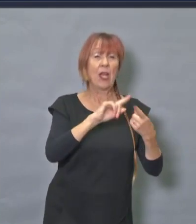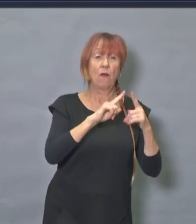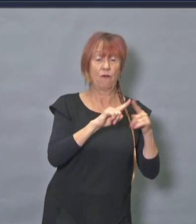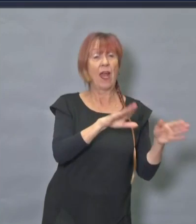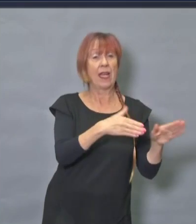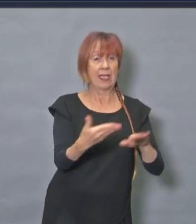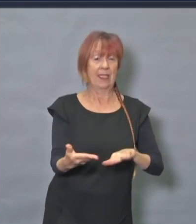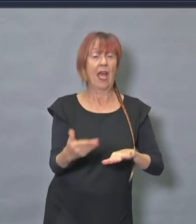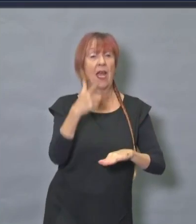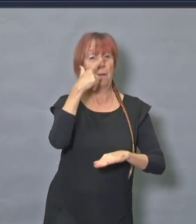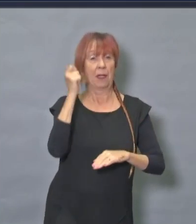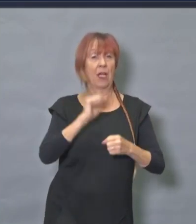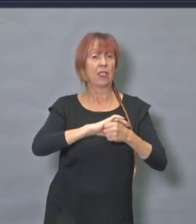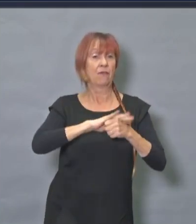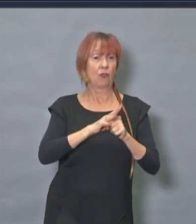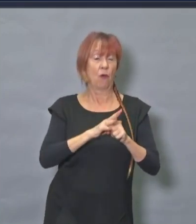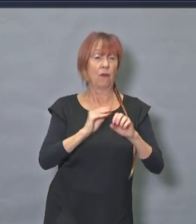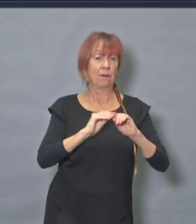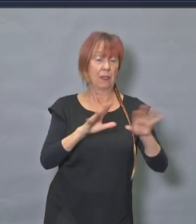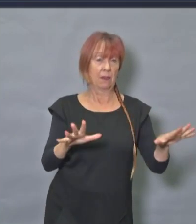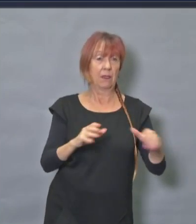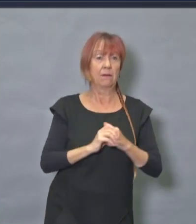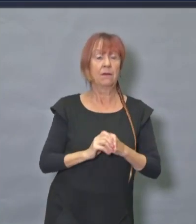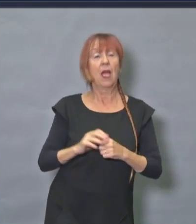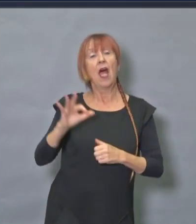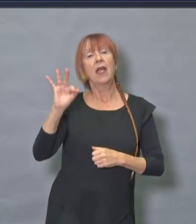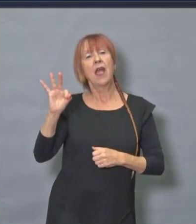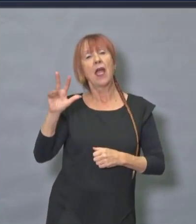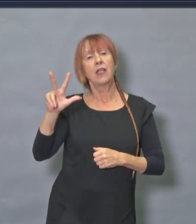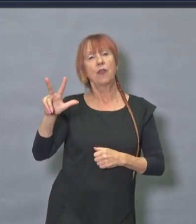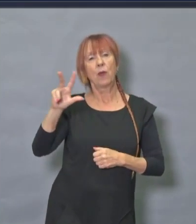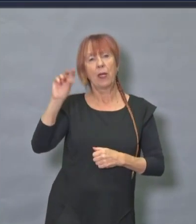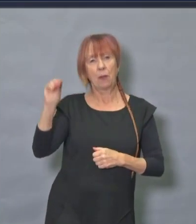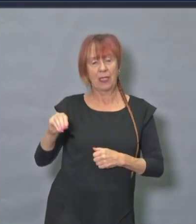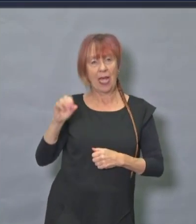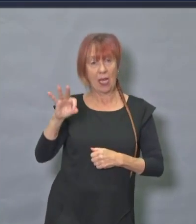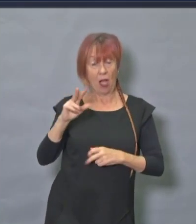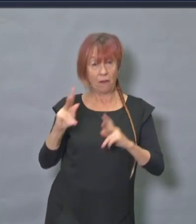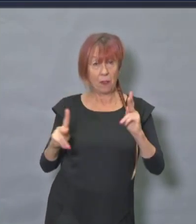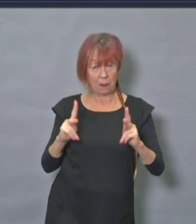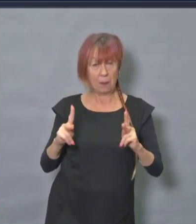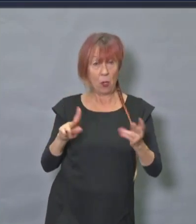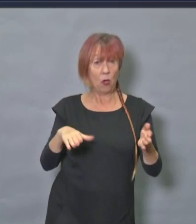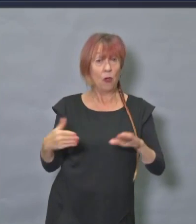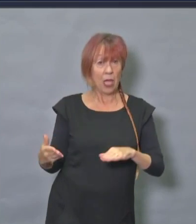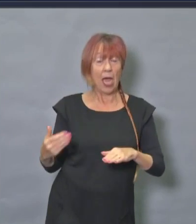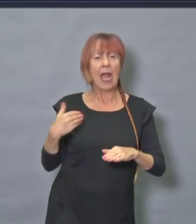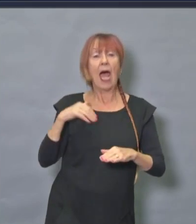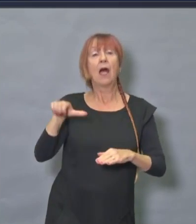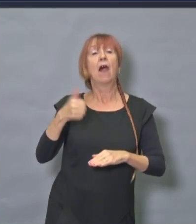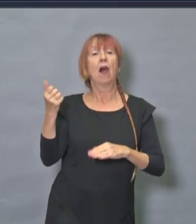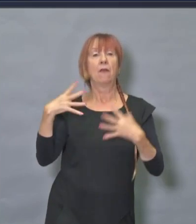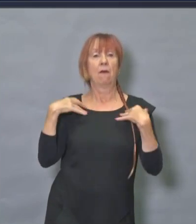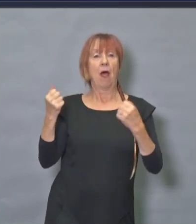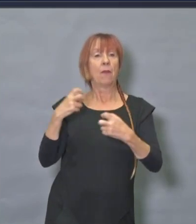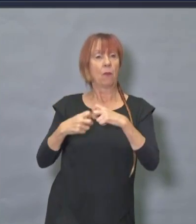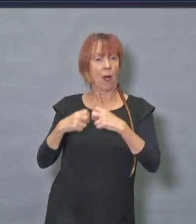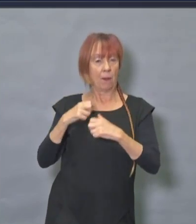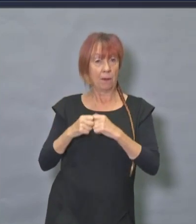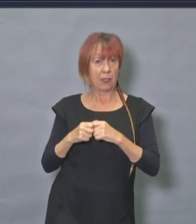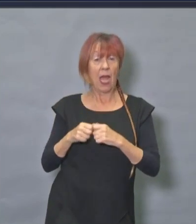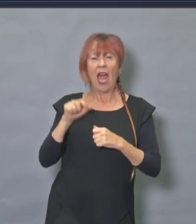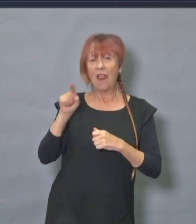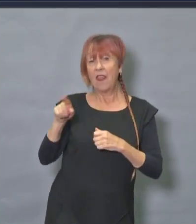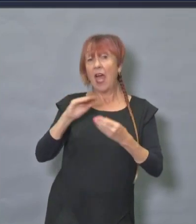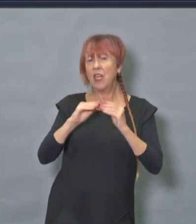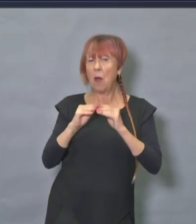COVID-19. 93% of the people who have passed away from COVID-19 had underlying health conditions, and this number has